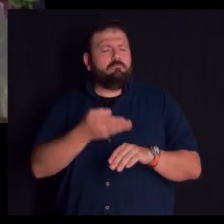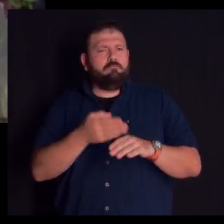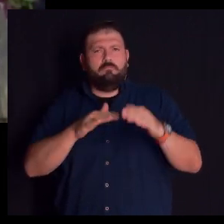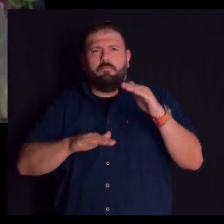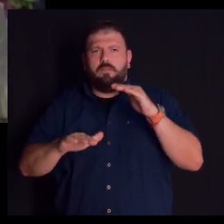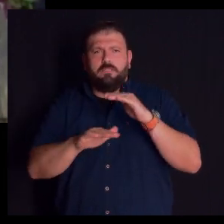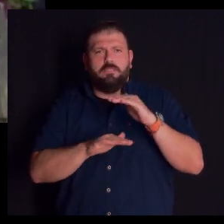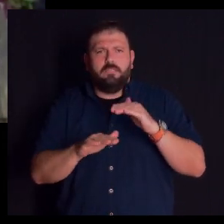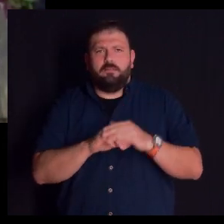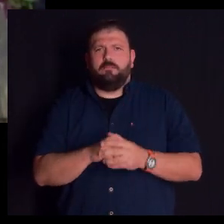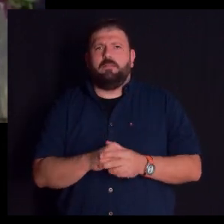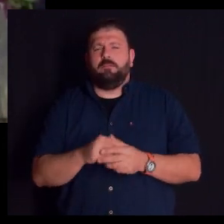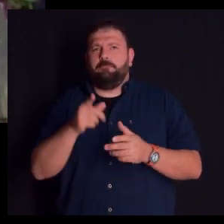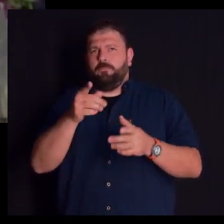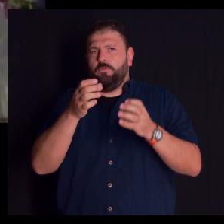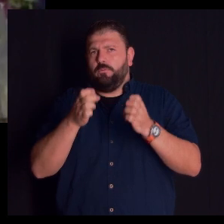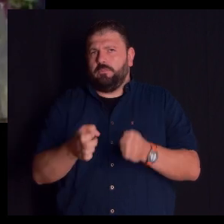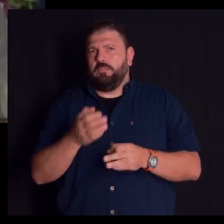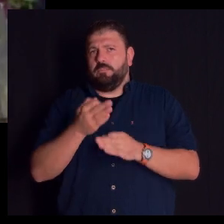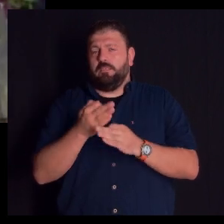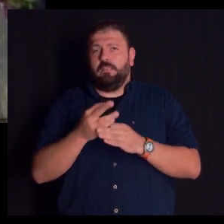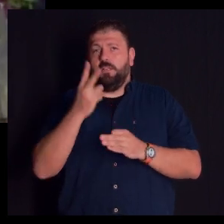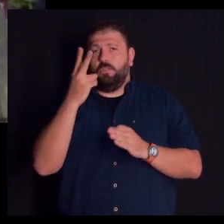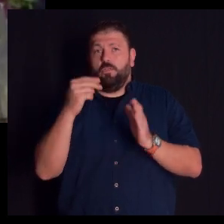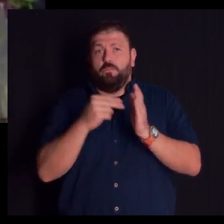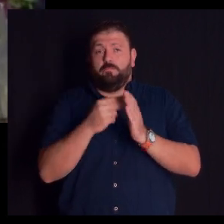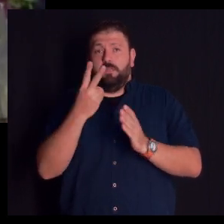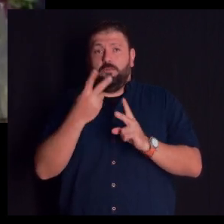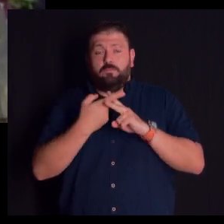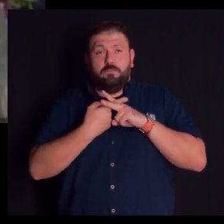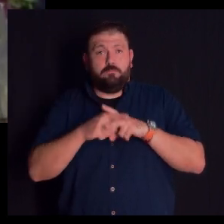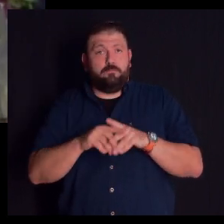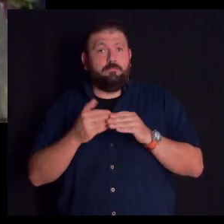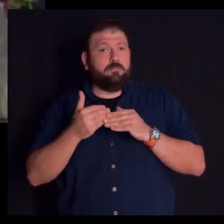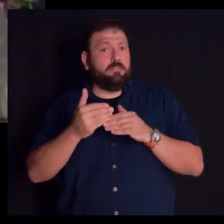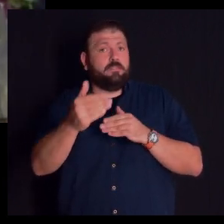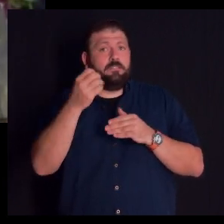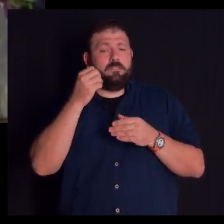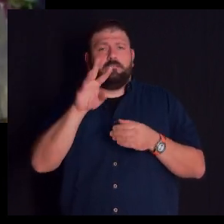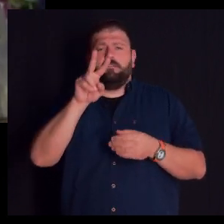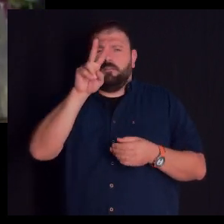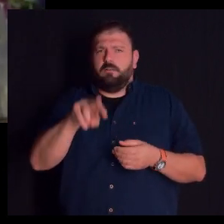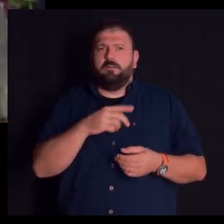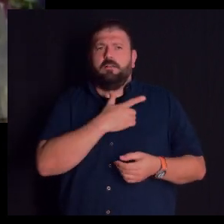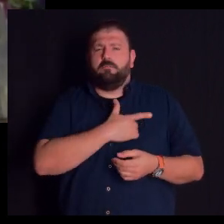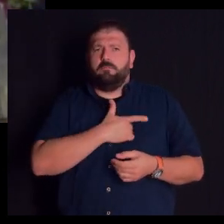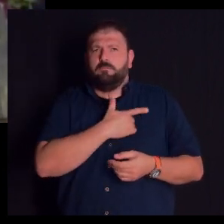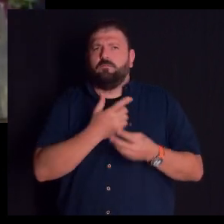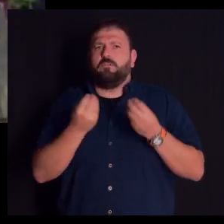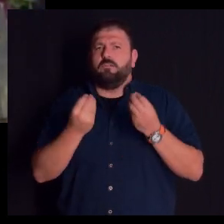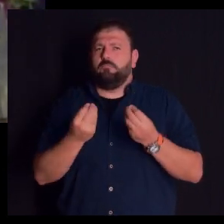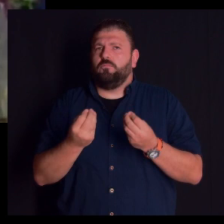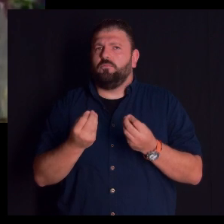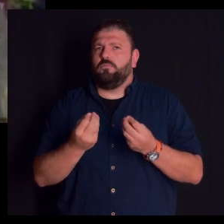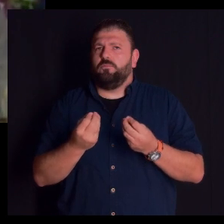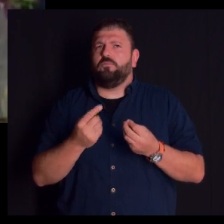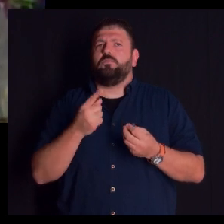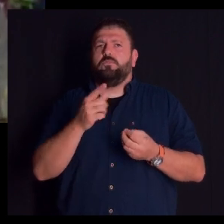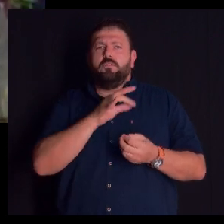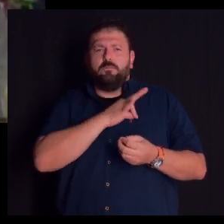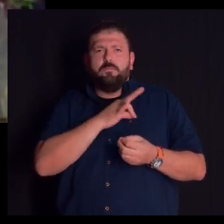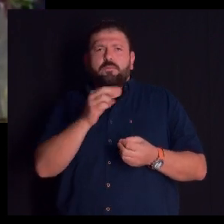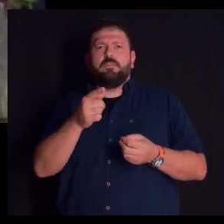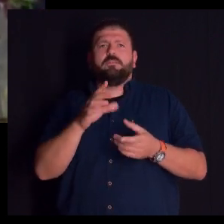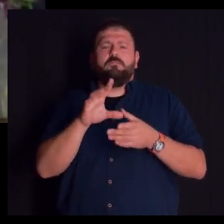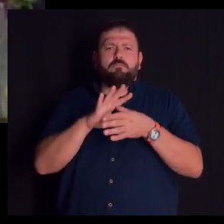Básicamente Goal estás en Supreme. OmniLife desde el So you are 2002 in OmniLife y since pues me gustaría 2002. muchísimo And de I would alguna like manera to, in concreta some nos